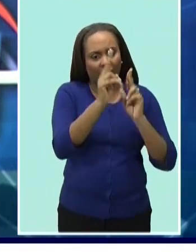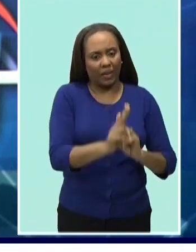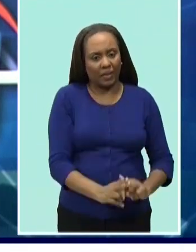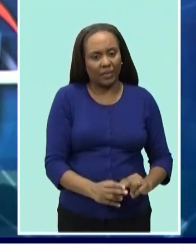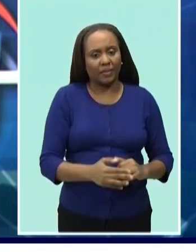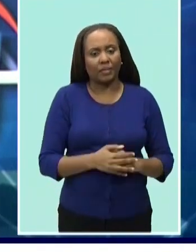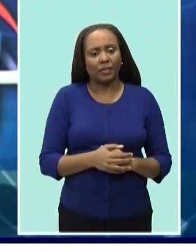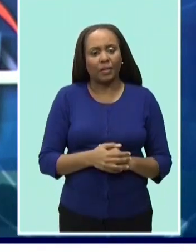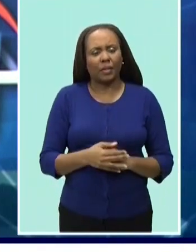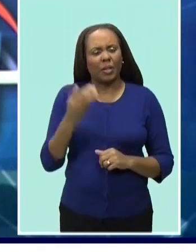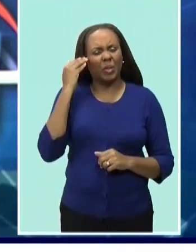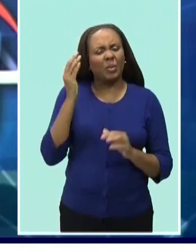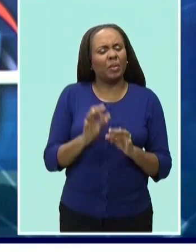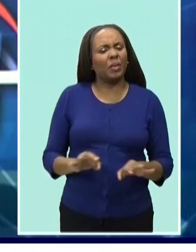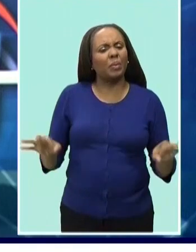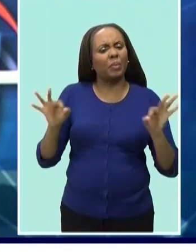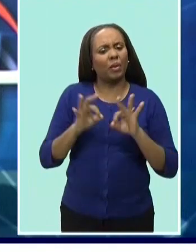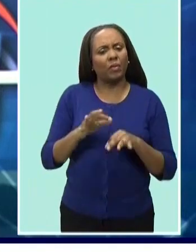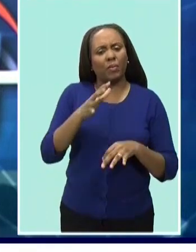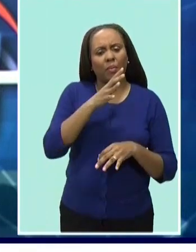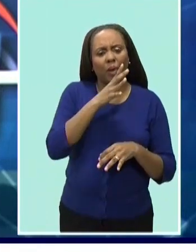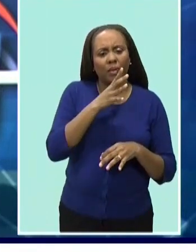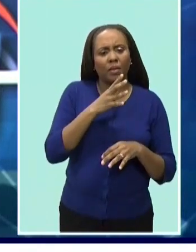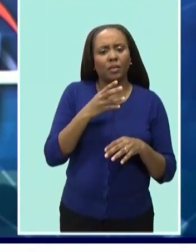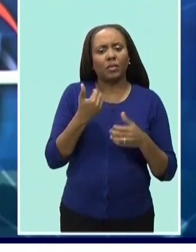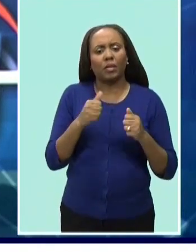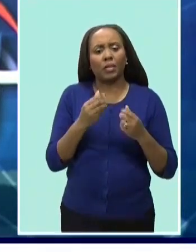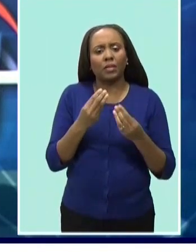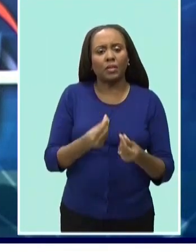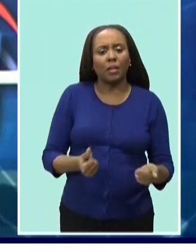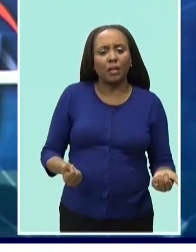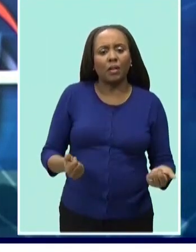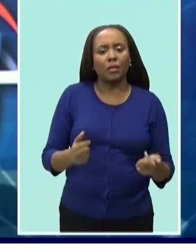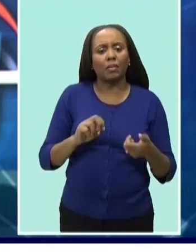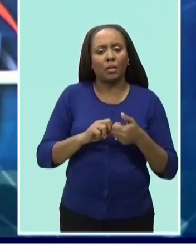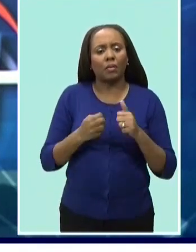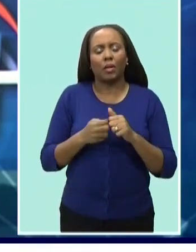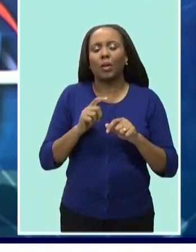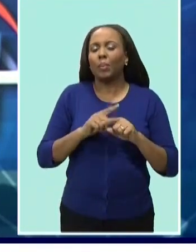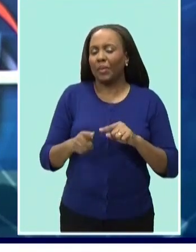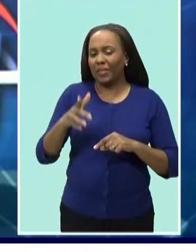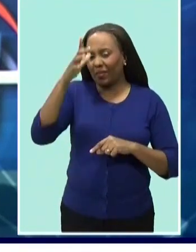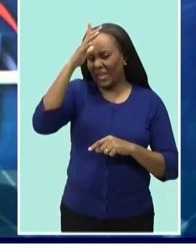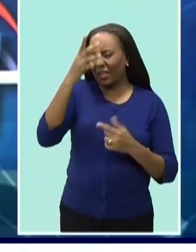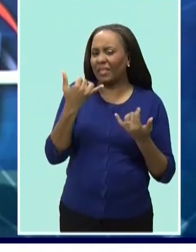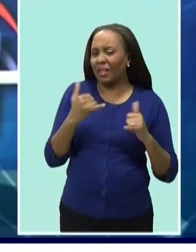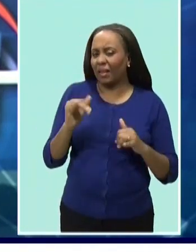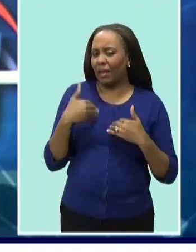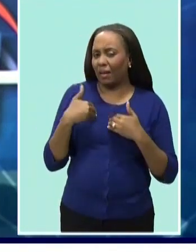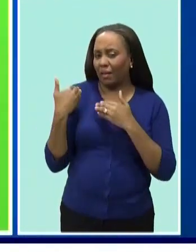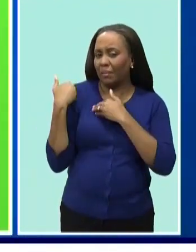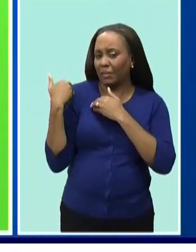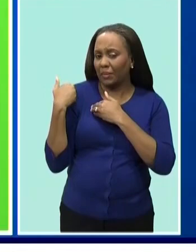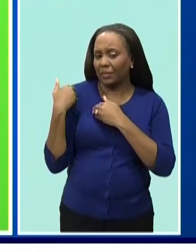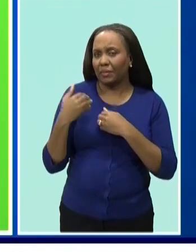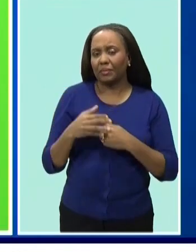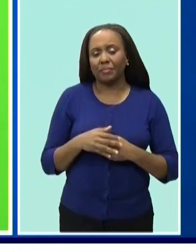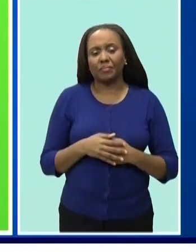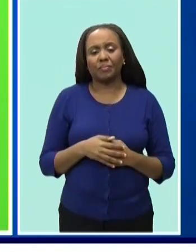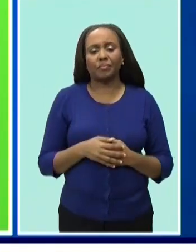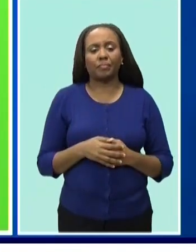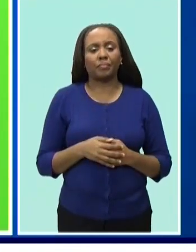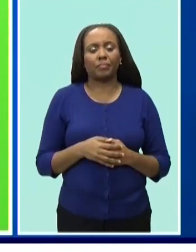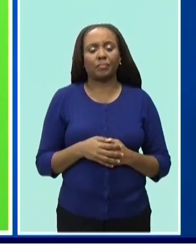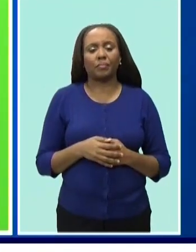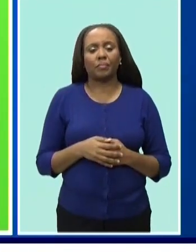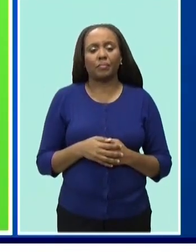importance of the mothers in fixing social issues, Mr. Weeks did not let the fathers off the hook. There's no